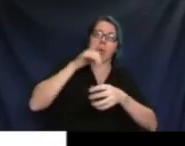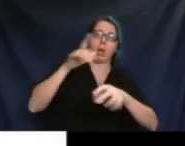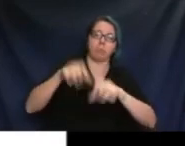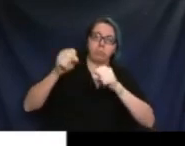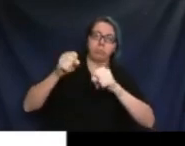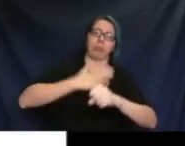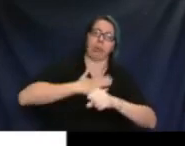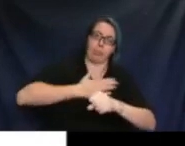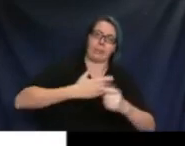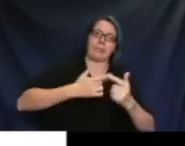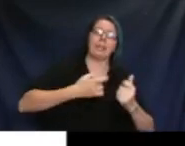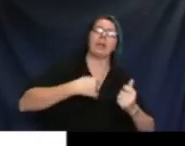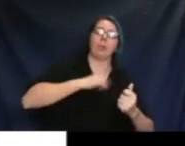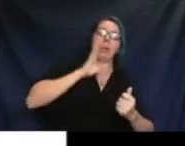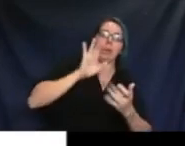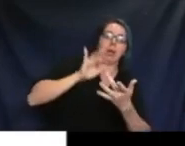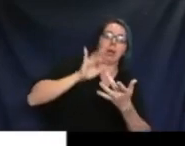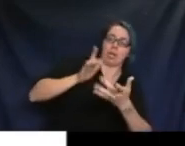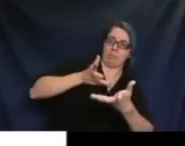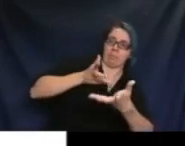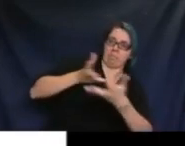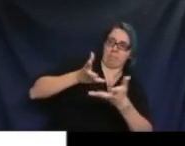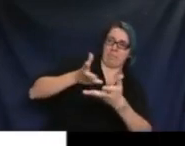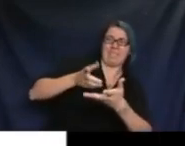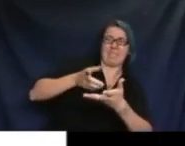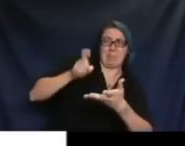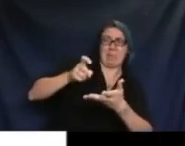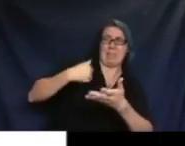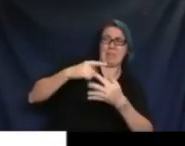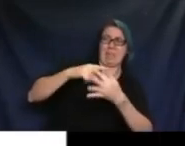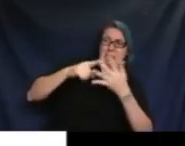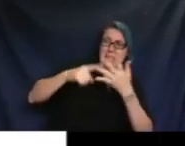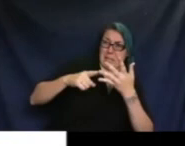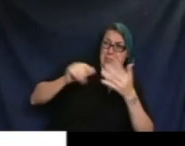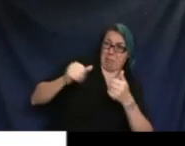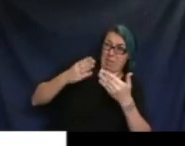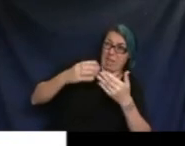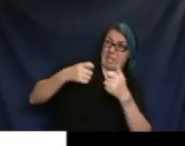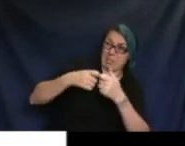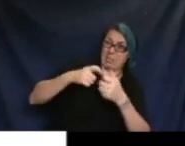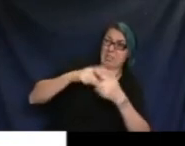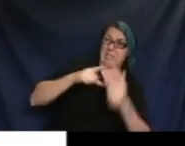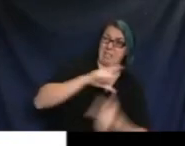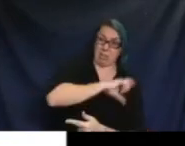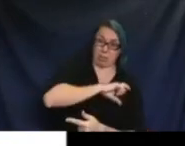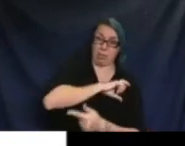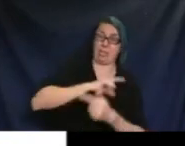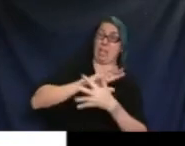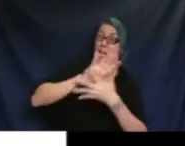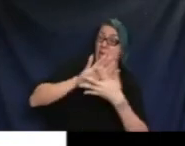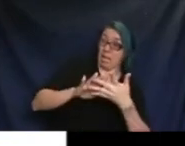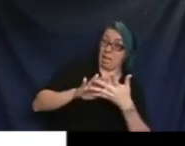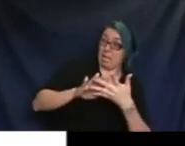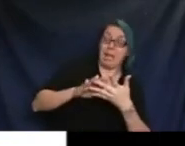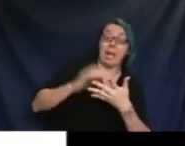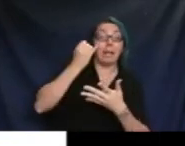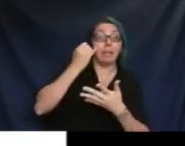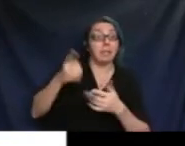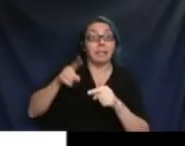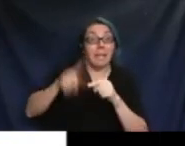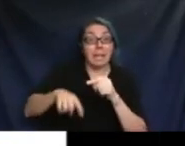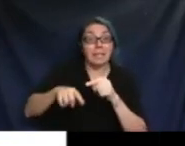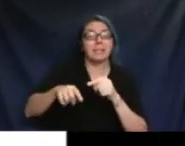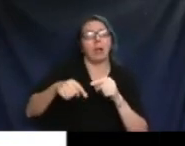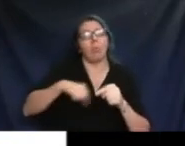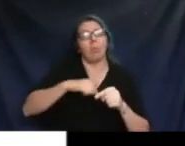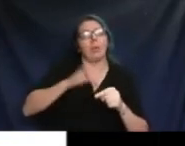them, they do, and if they can't, then we find the resources to do that. But generally, I think the expectation is that the project budget needs